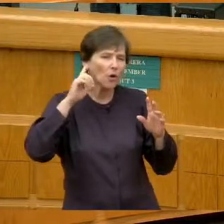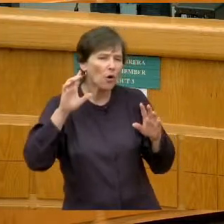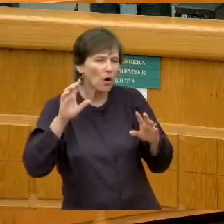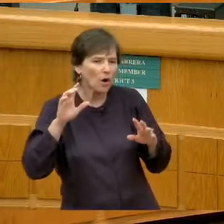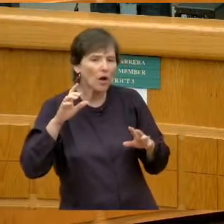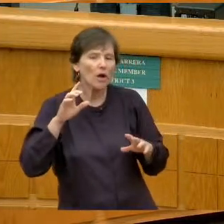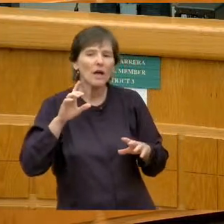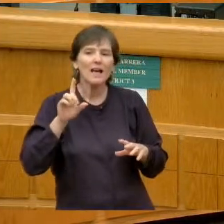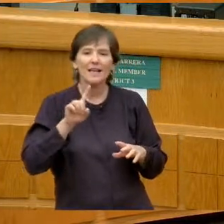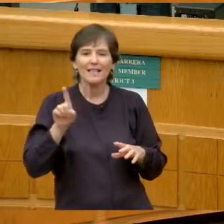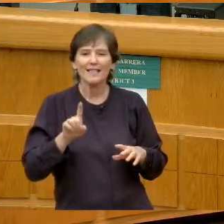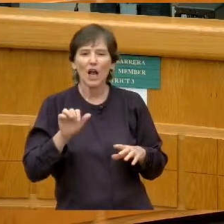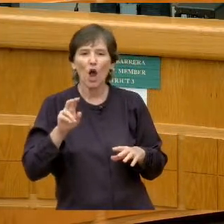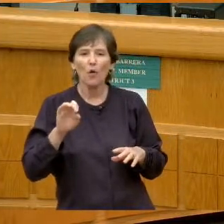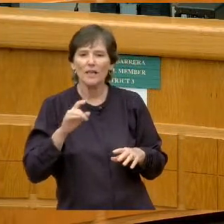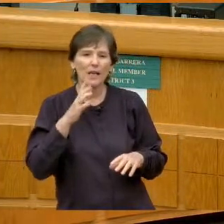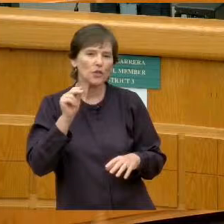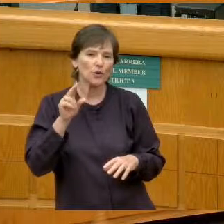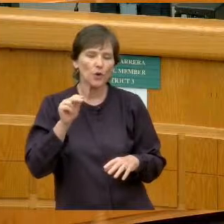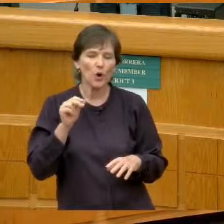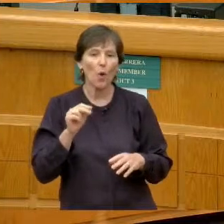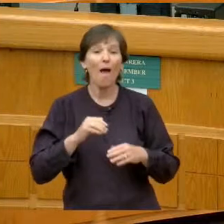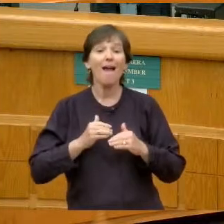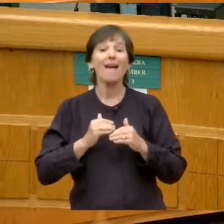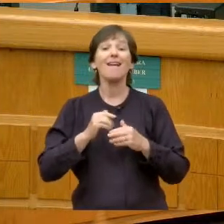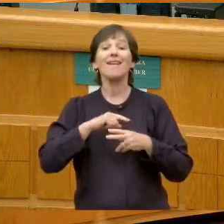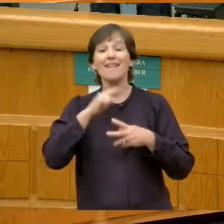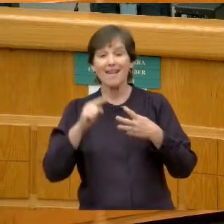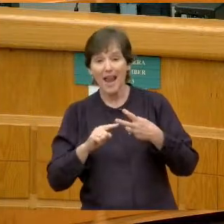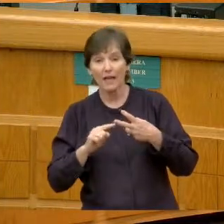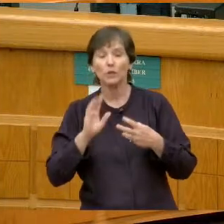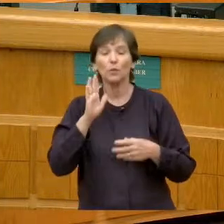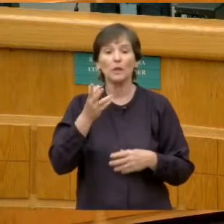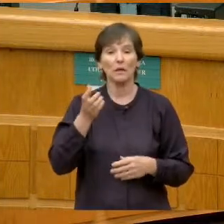Well, I can't pronounce his last name. Dr. Ram is next. He's our